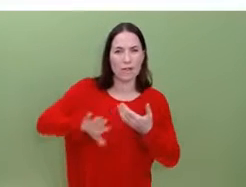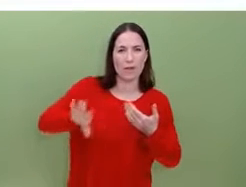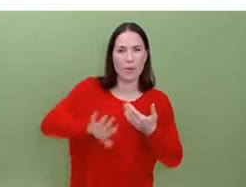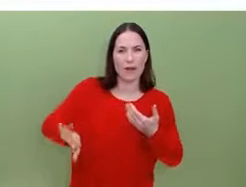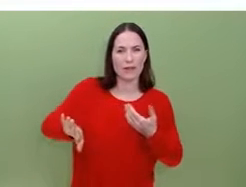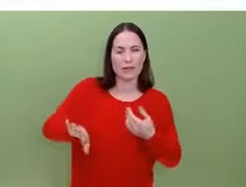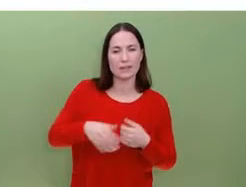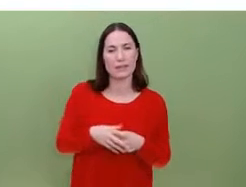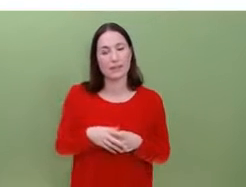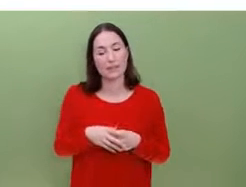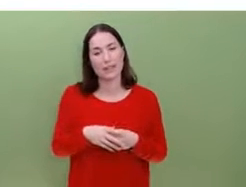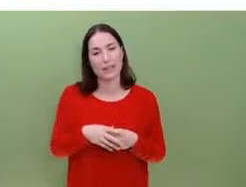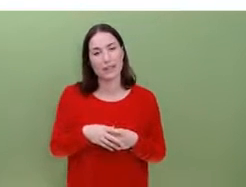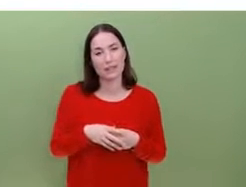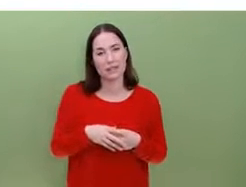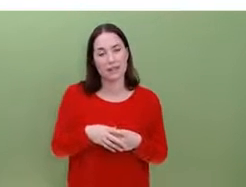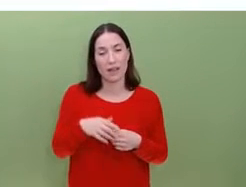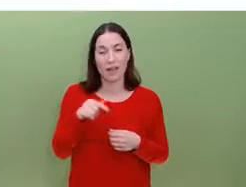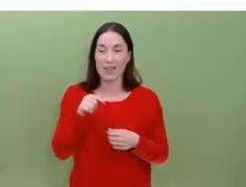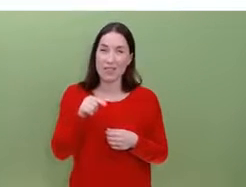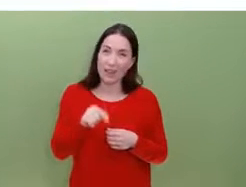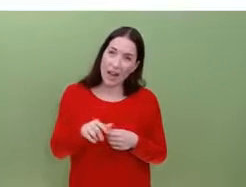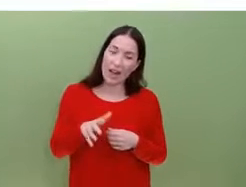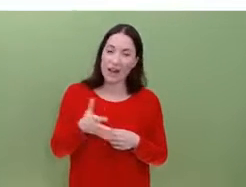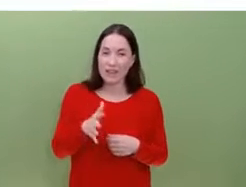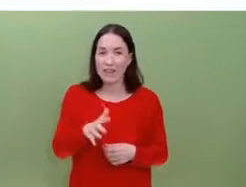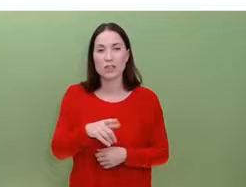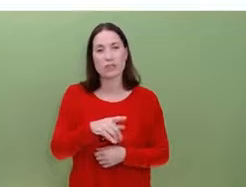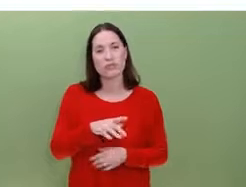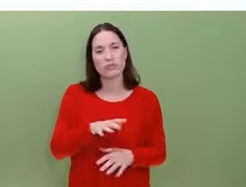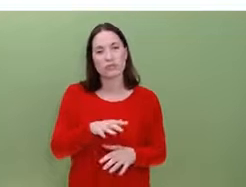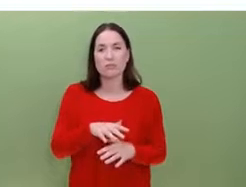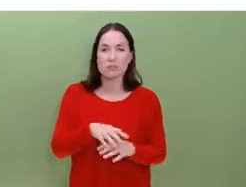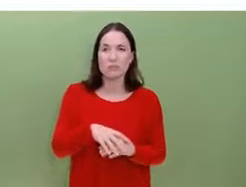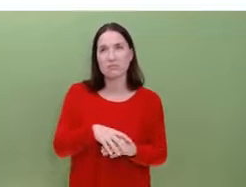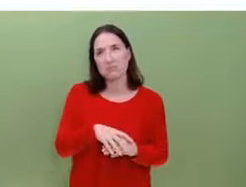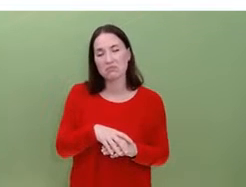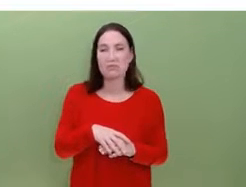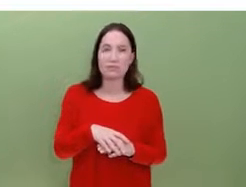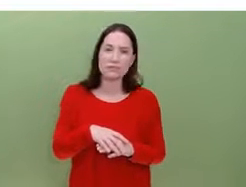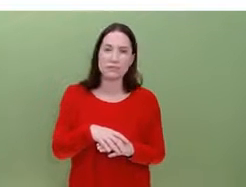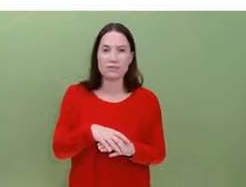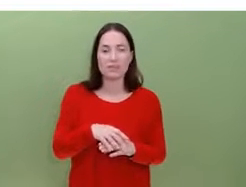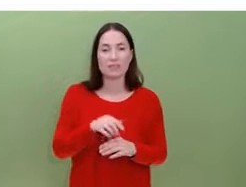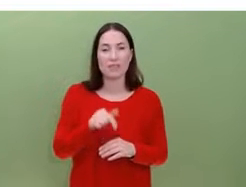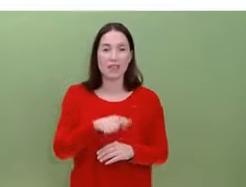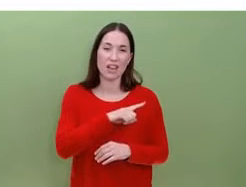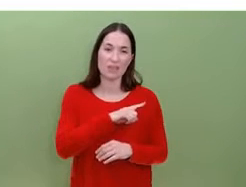to me to have a reasonable change,